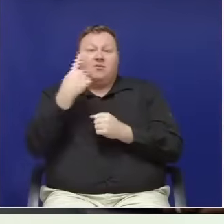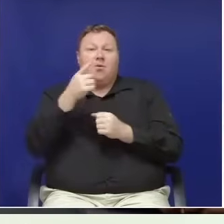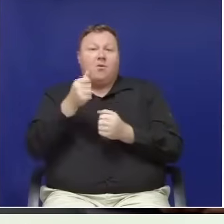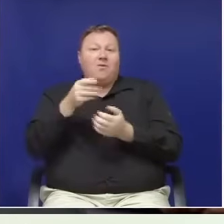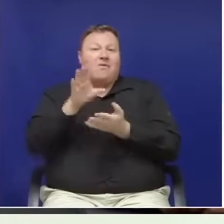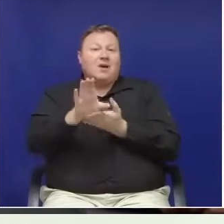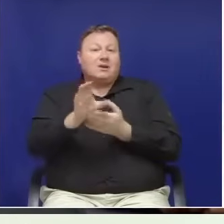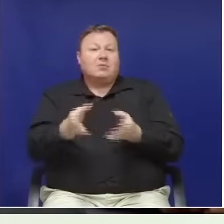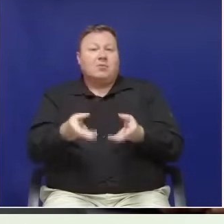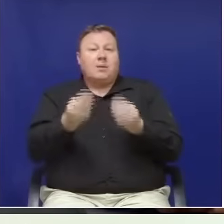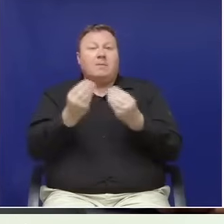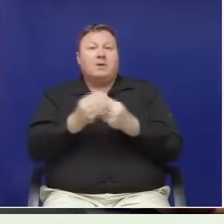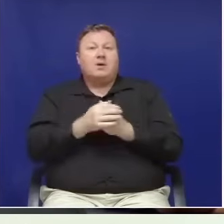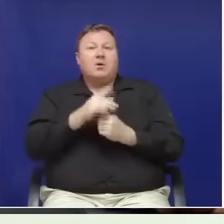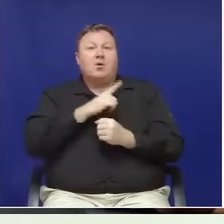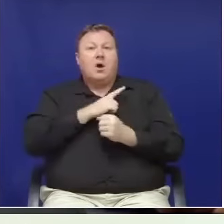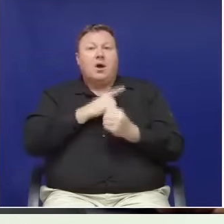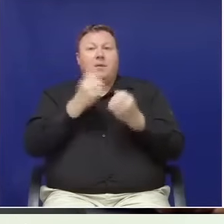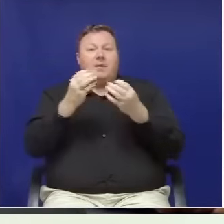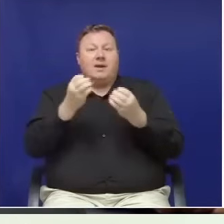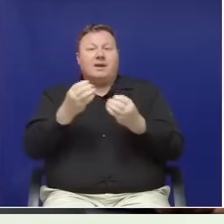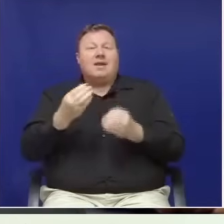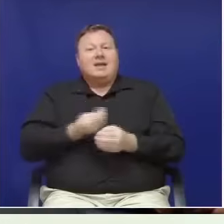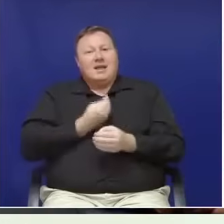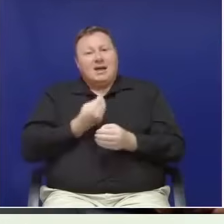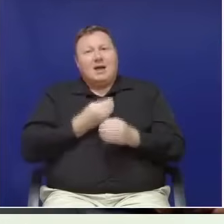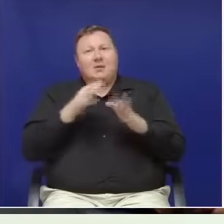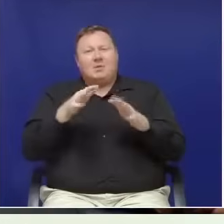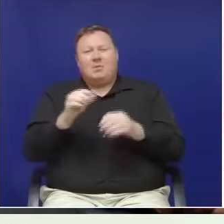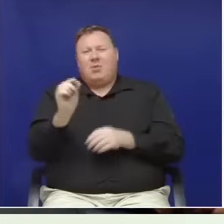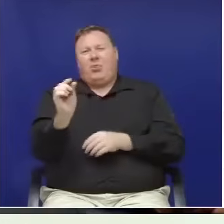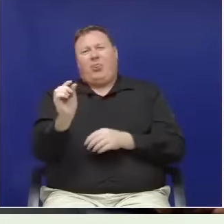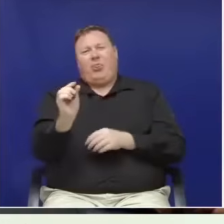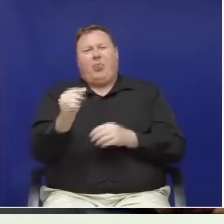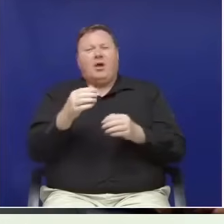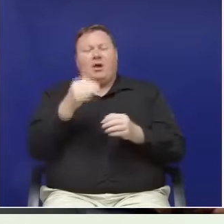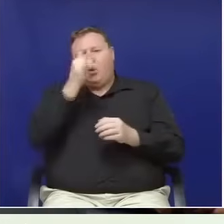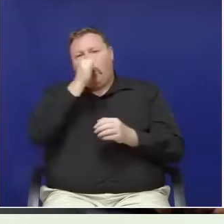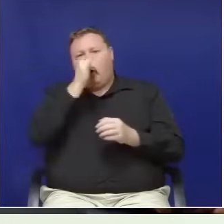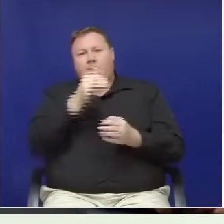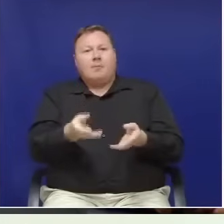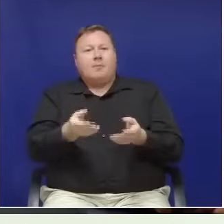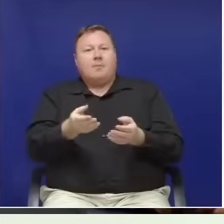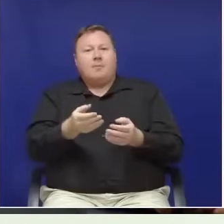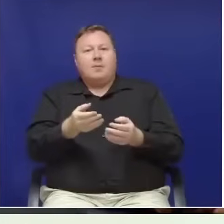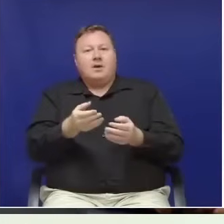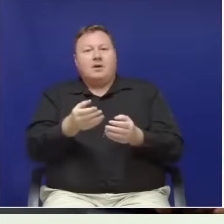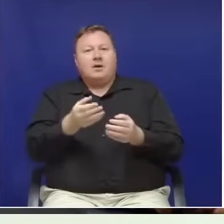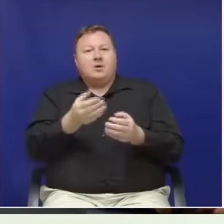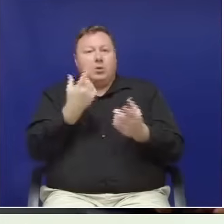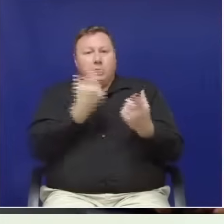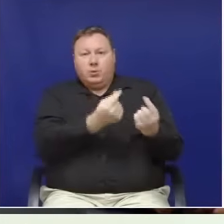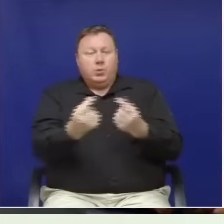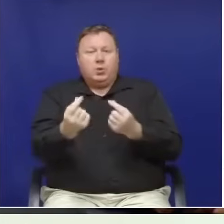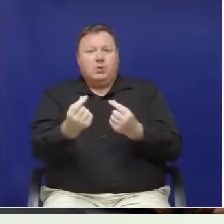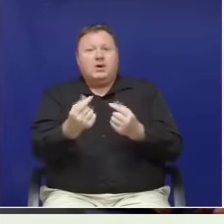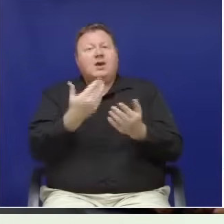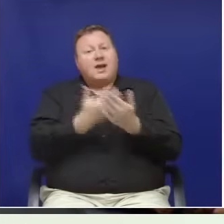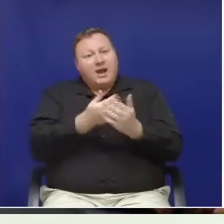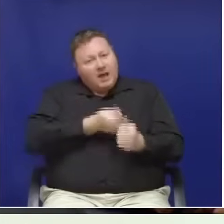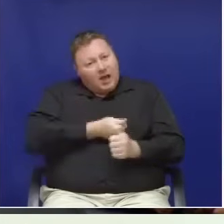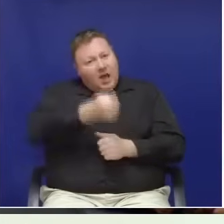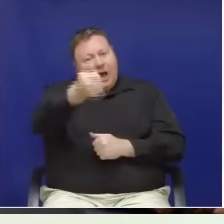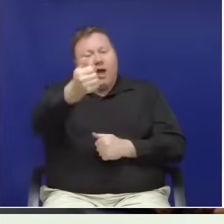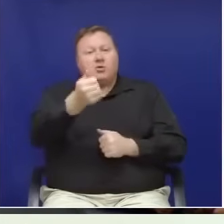certainly there are many juveniles who commit petty crimes and who can be placed out without bail